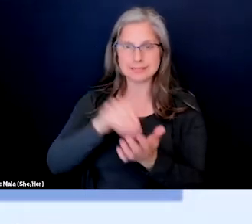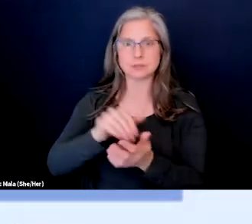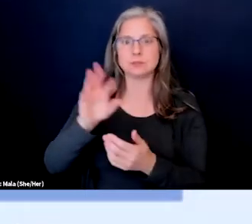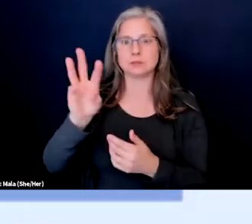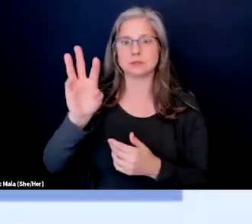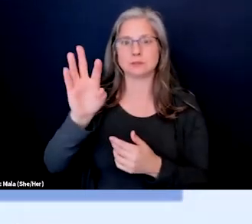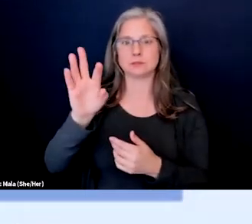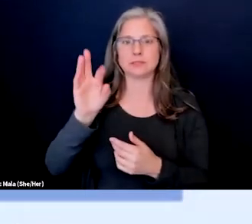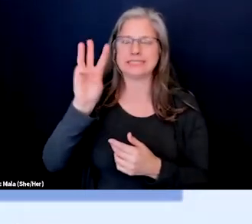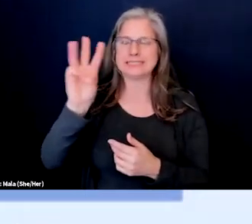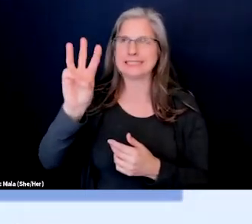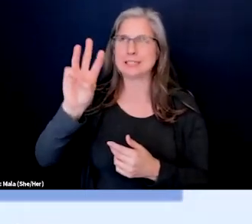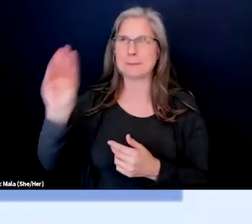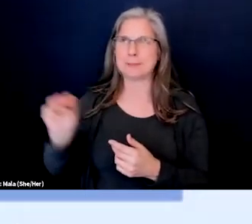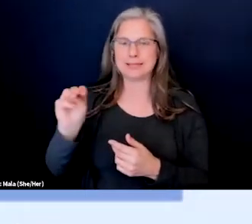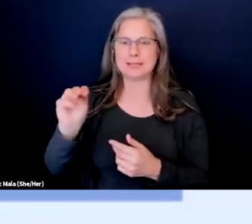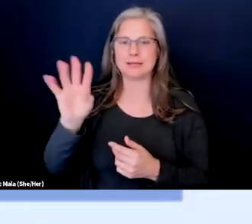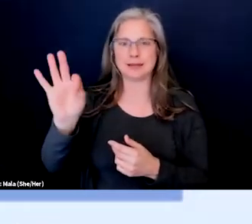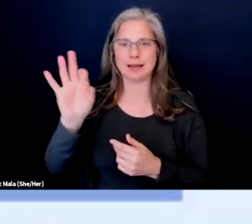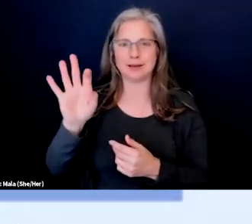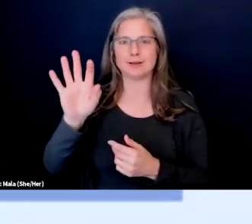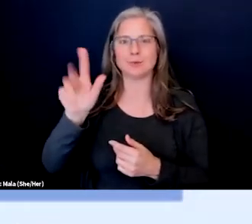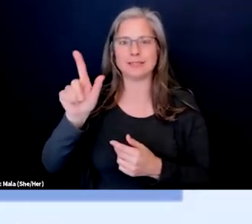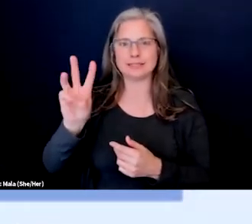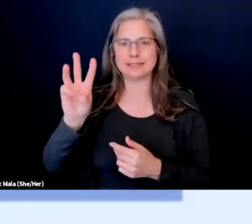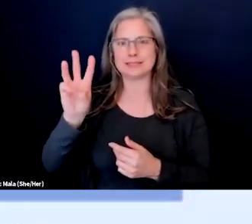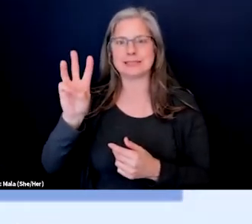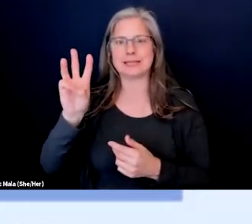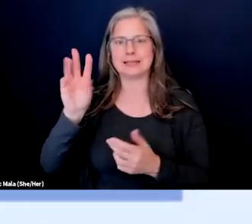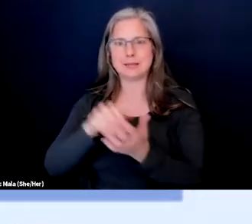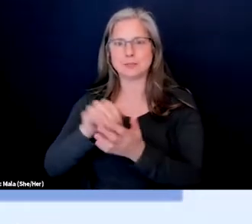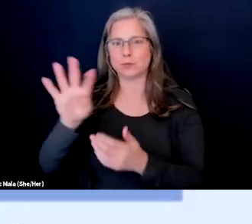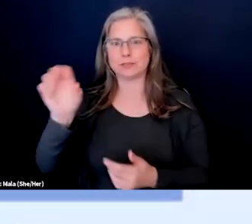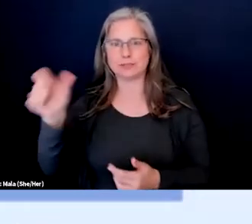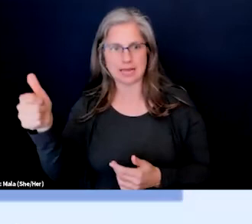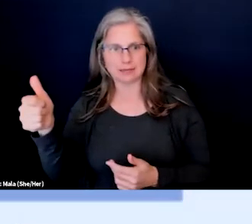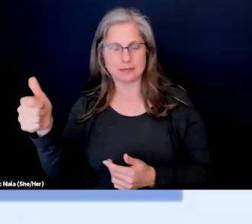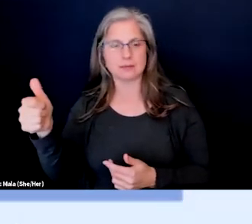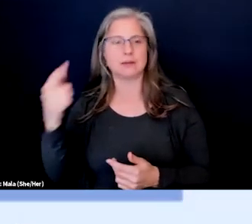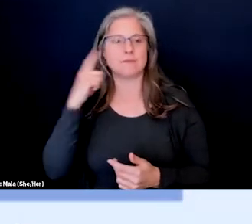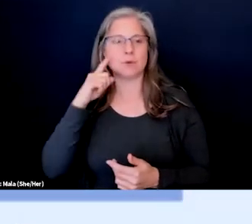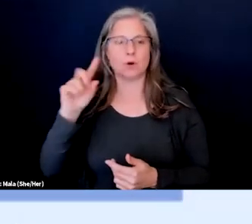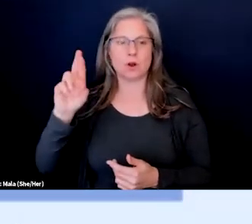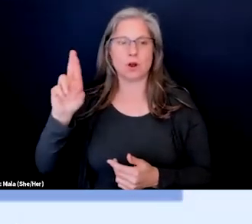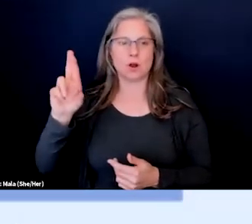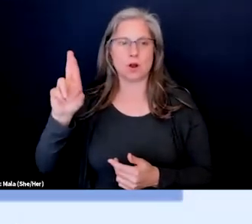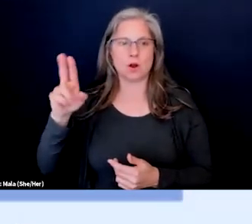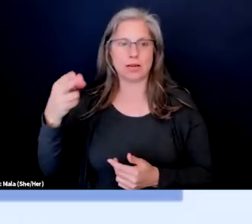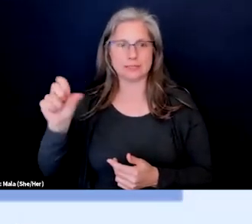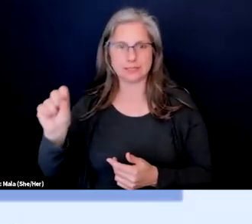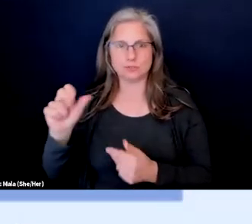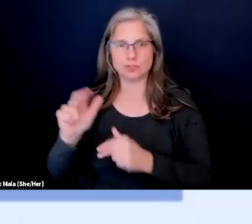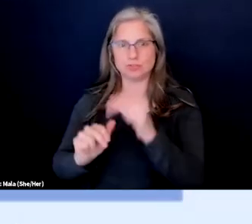$6,926,410 for RSH Construction. We're asking for approval of reallocation of